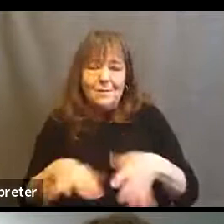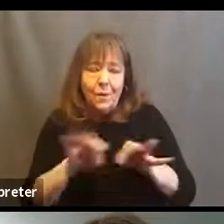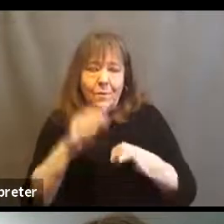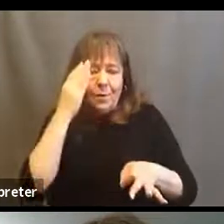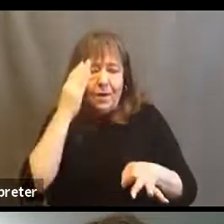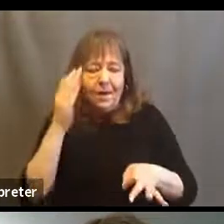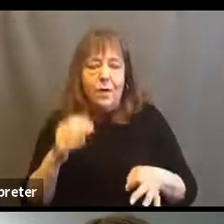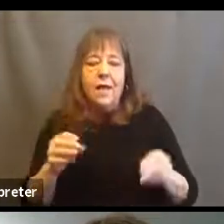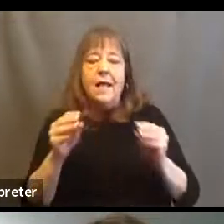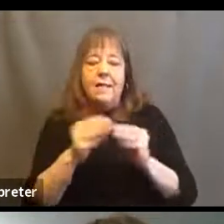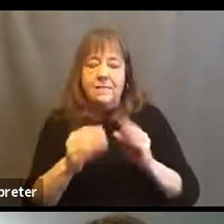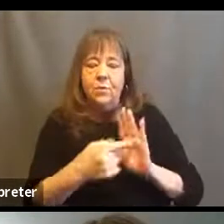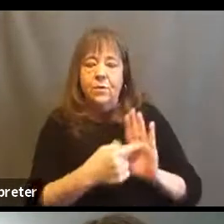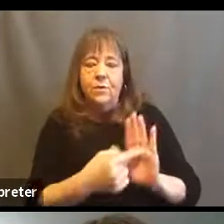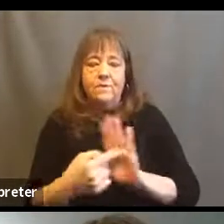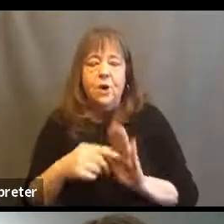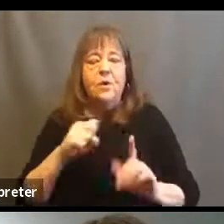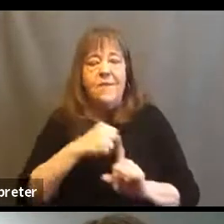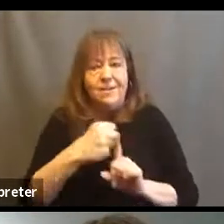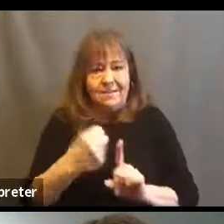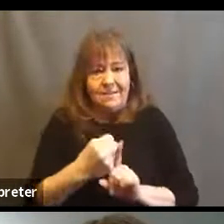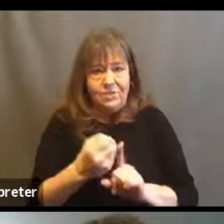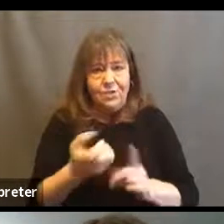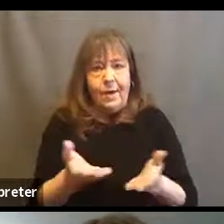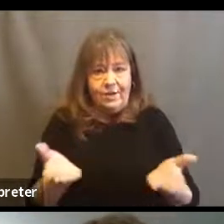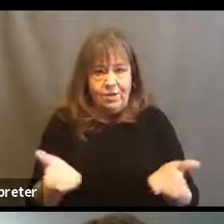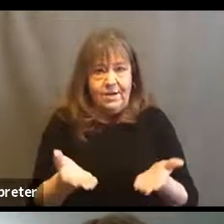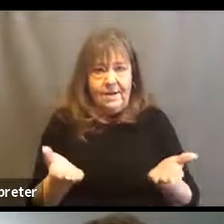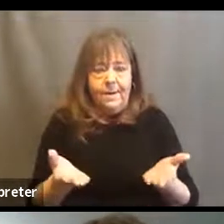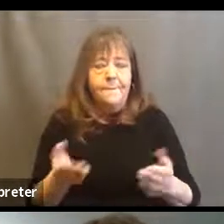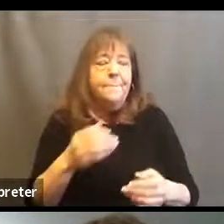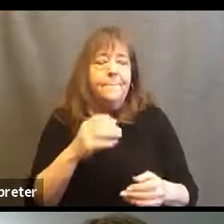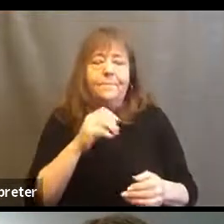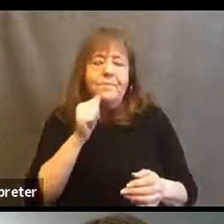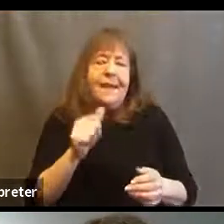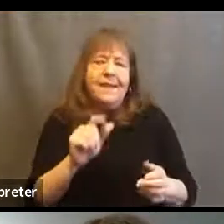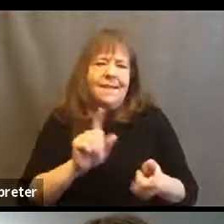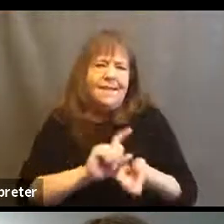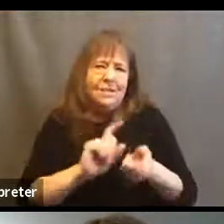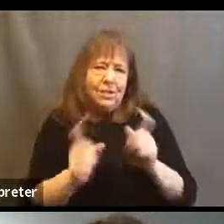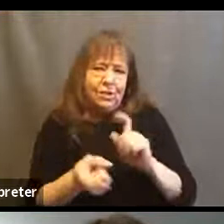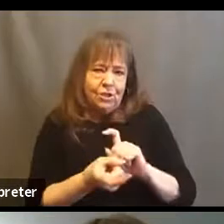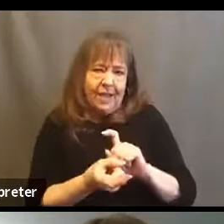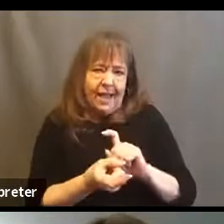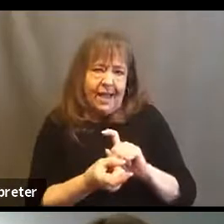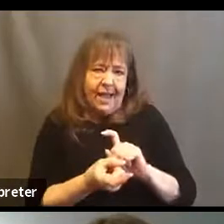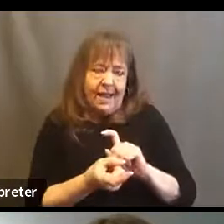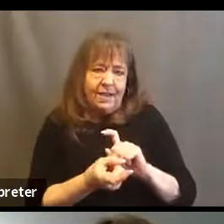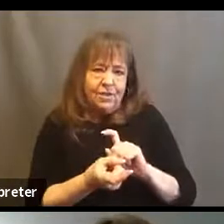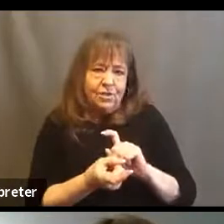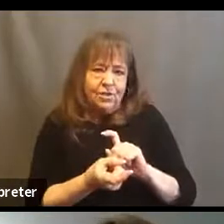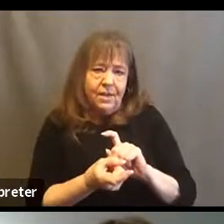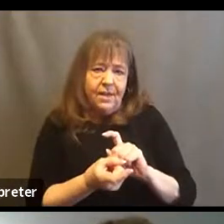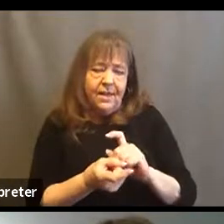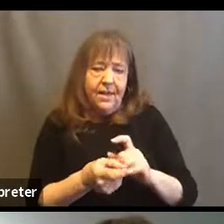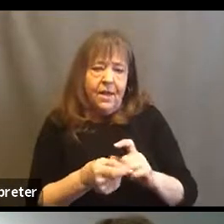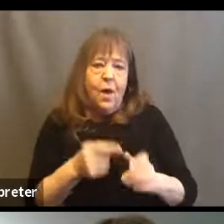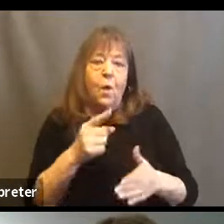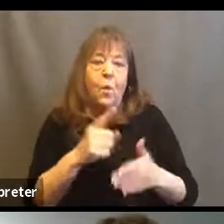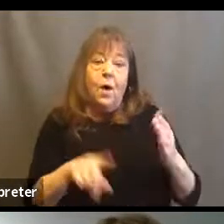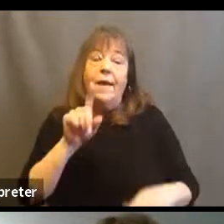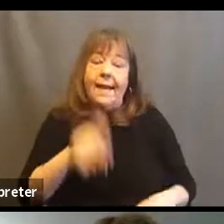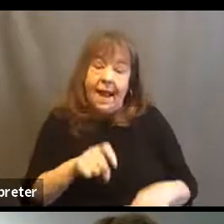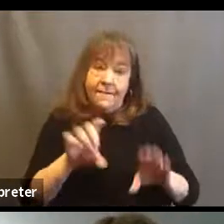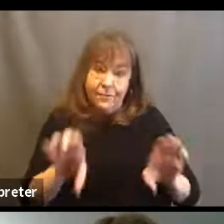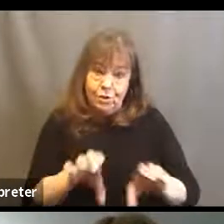more an indication of what our condition is here. It doesn't change the steps that our community needs to be